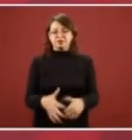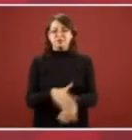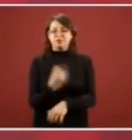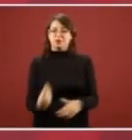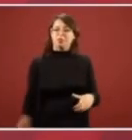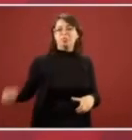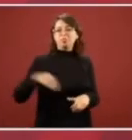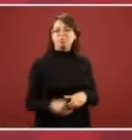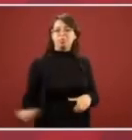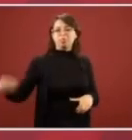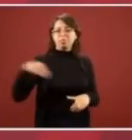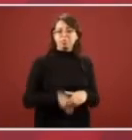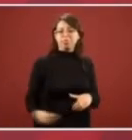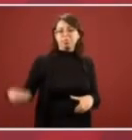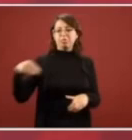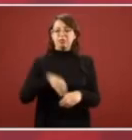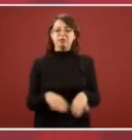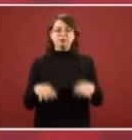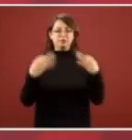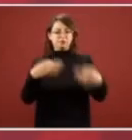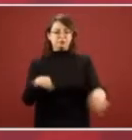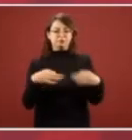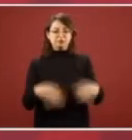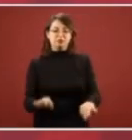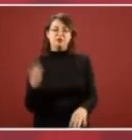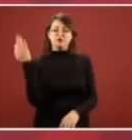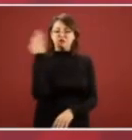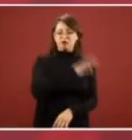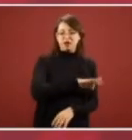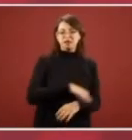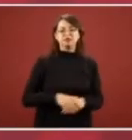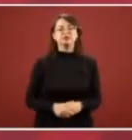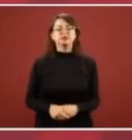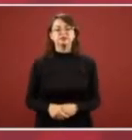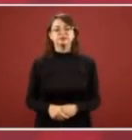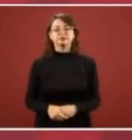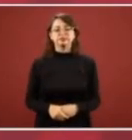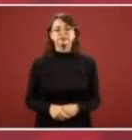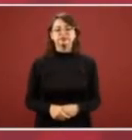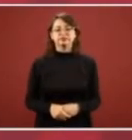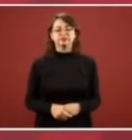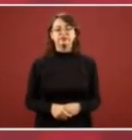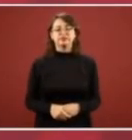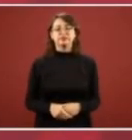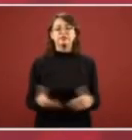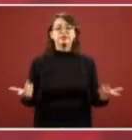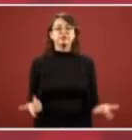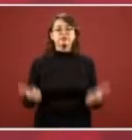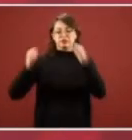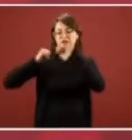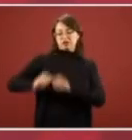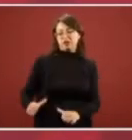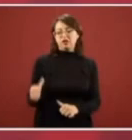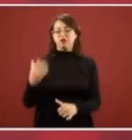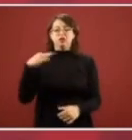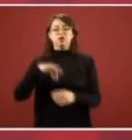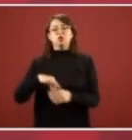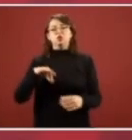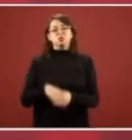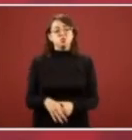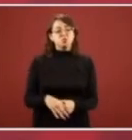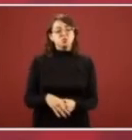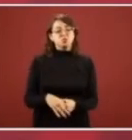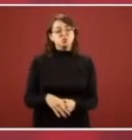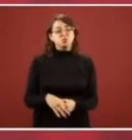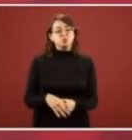urns, ni la falsificación or poll boxes, de las actas, or falsification ni las of autoridades acts, electorales que se hacían de la vista